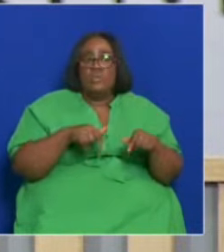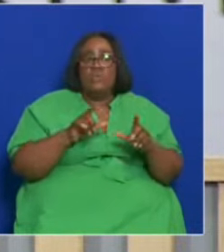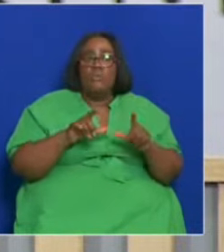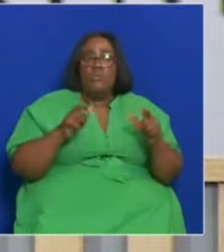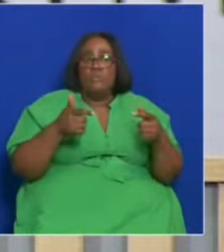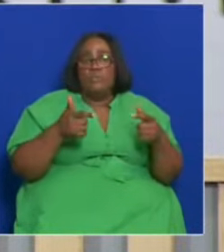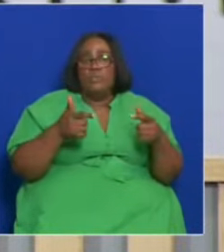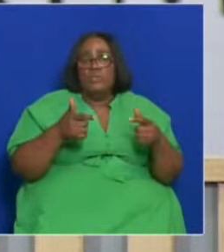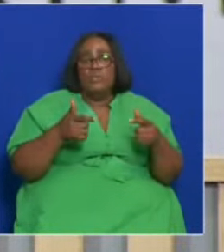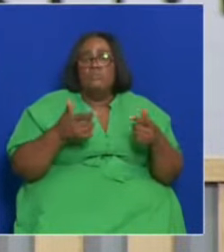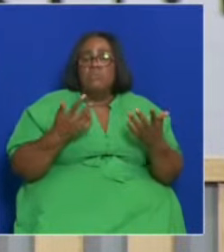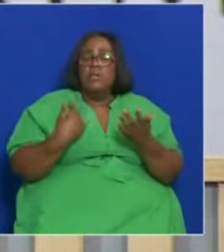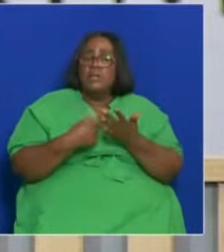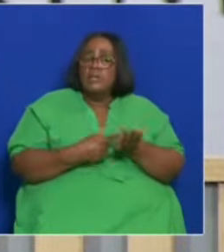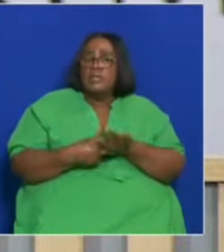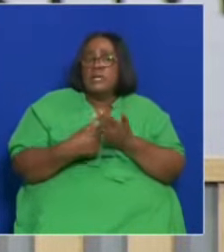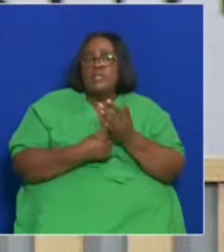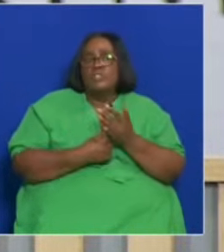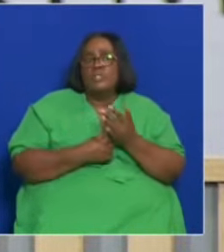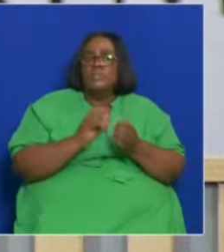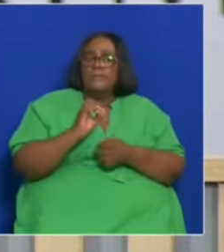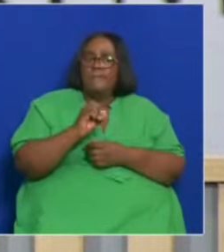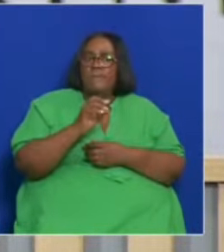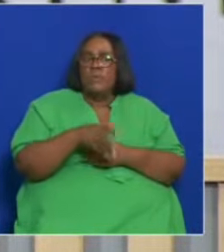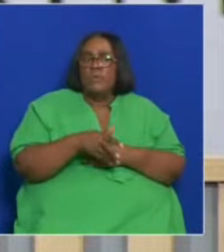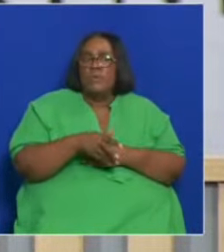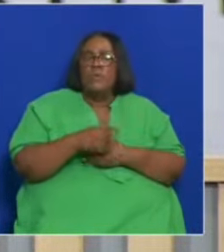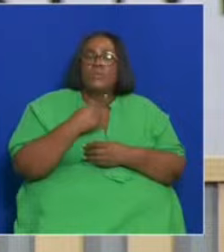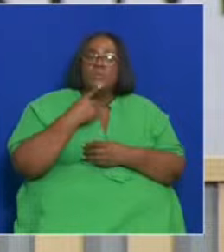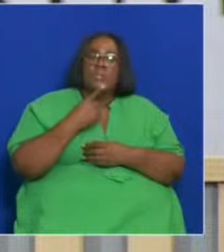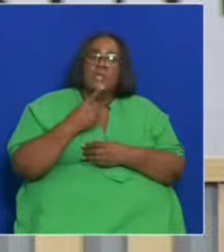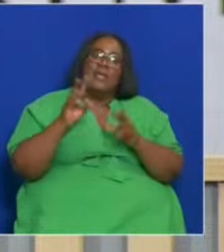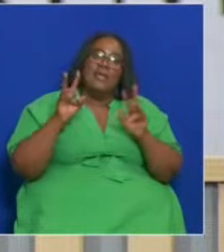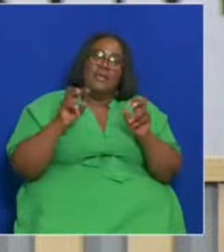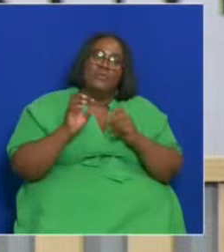discussions about it to say there are issues that have been raised.